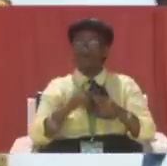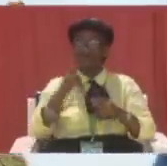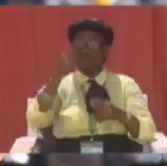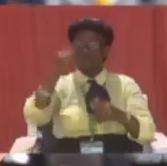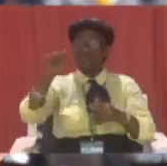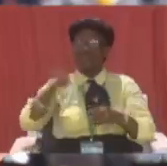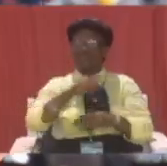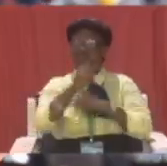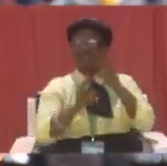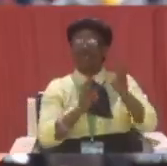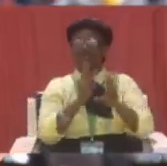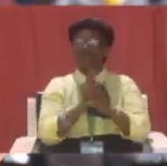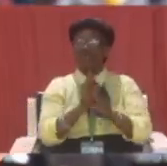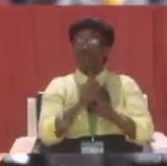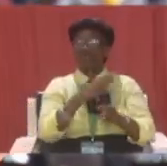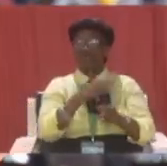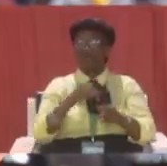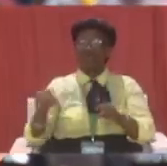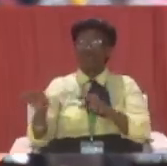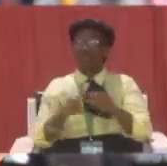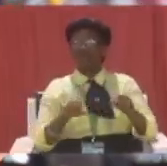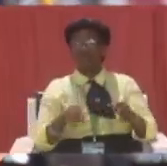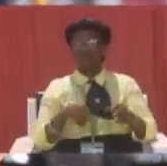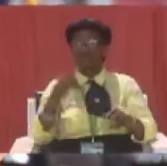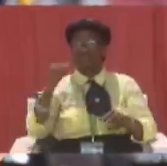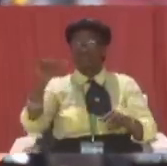and do the same thing for your